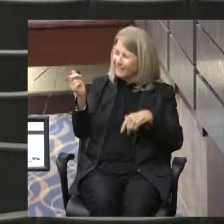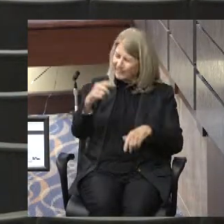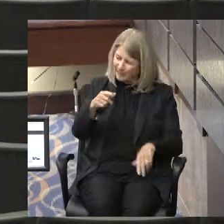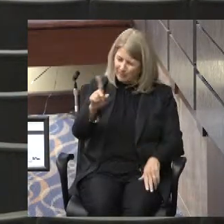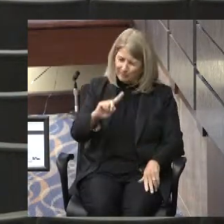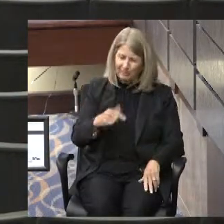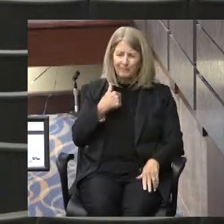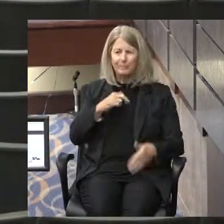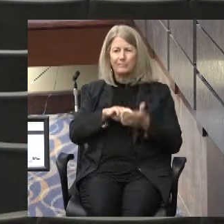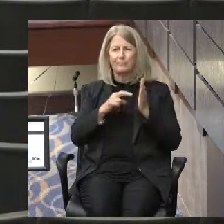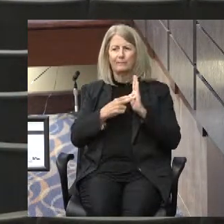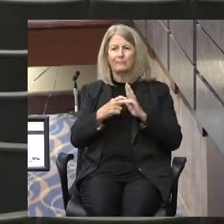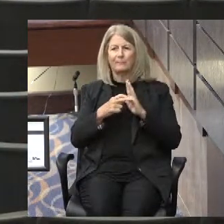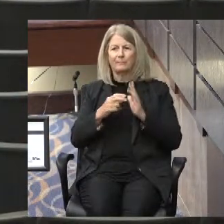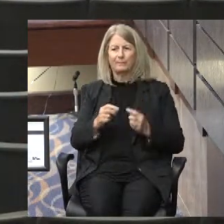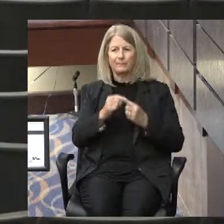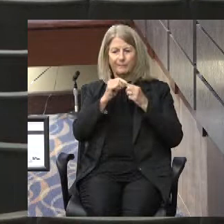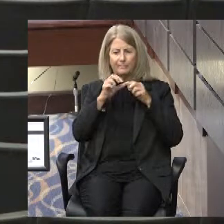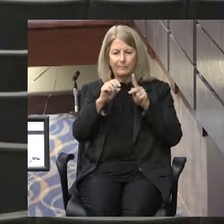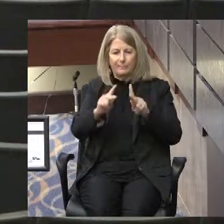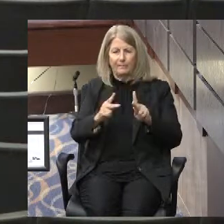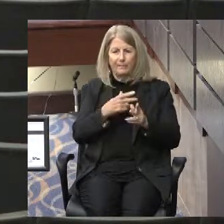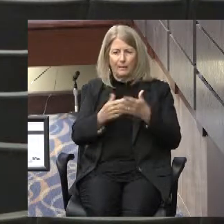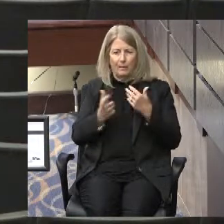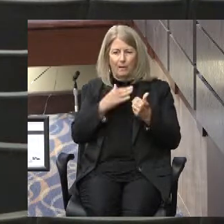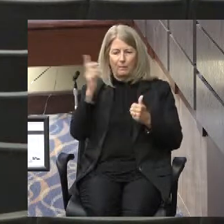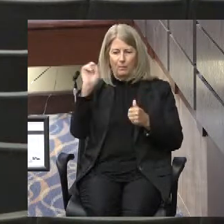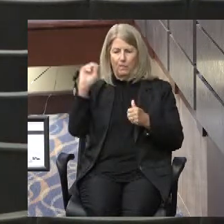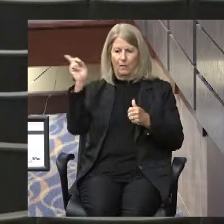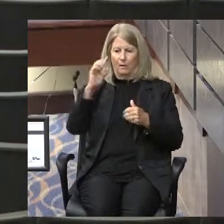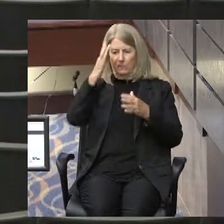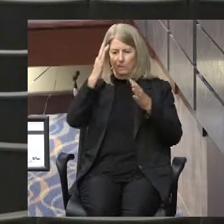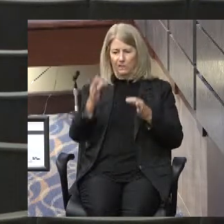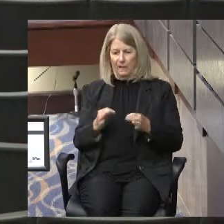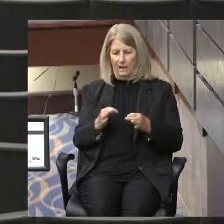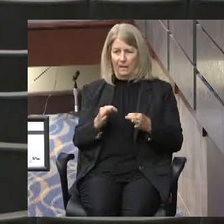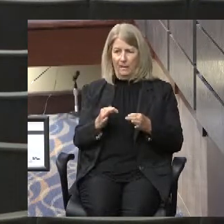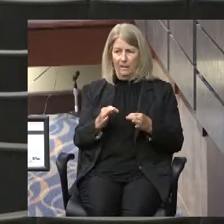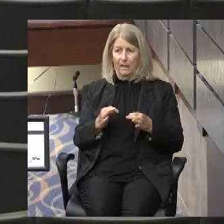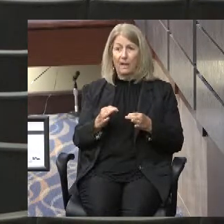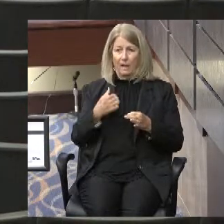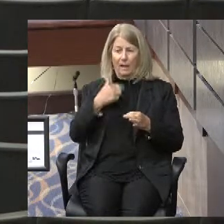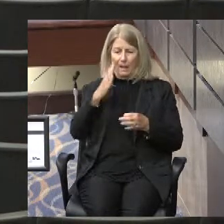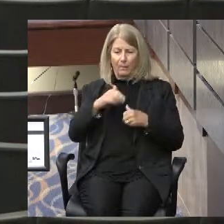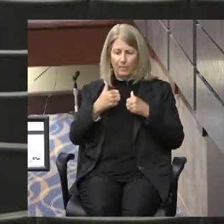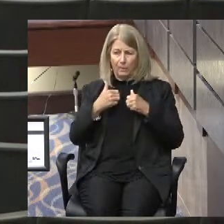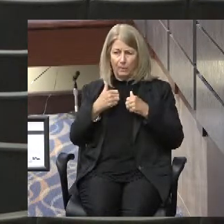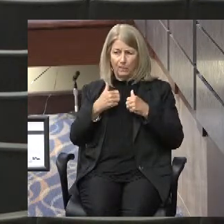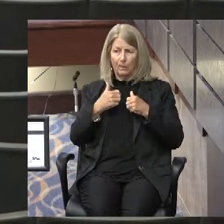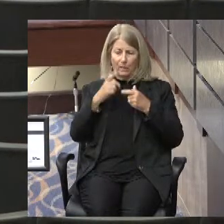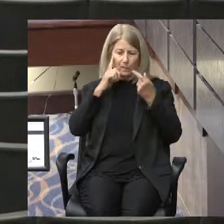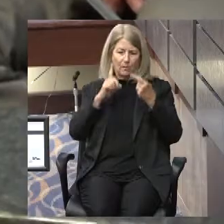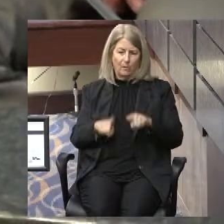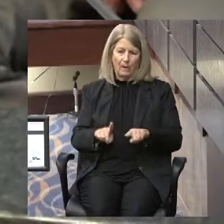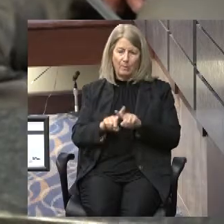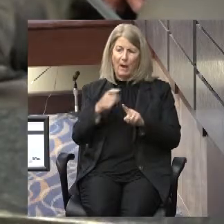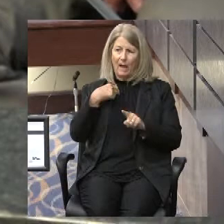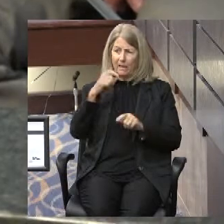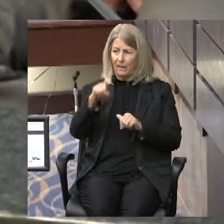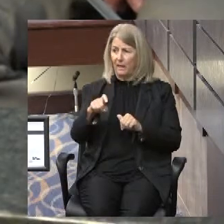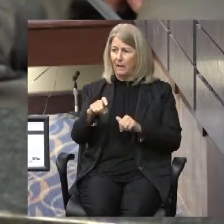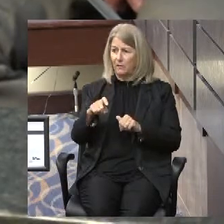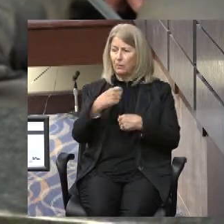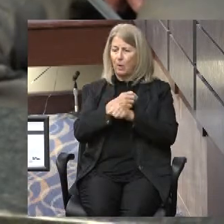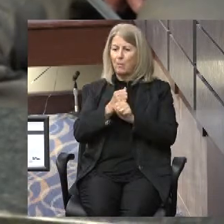I mean, the special permit, whatever y'all decide that that's what y'all want to do, I'll go along with it. But I need to